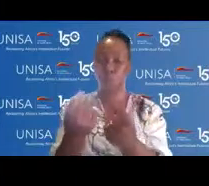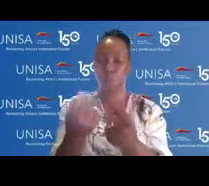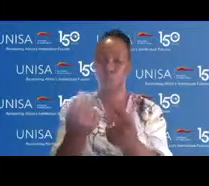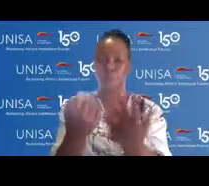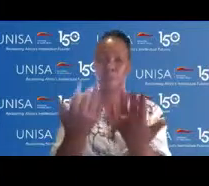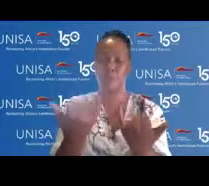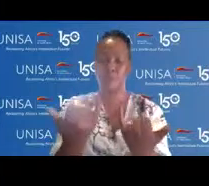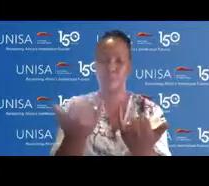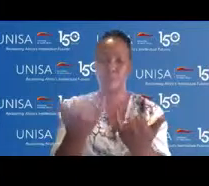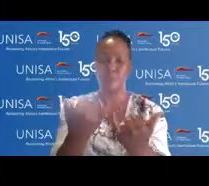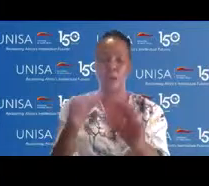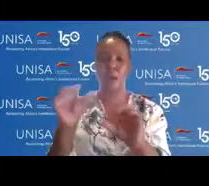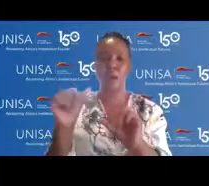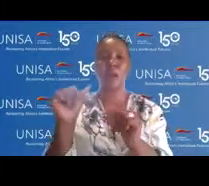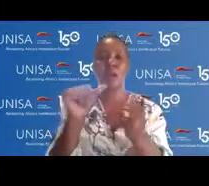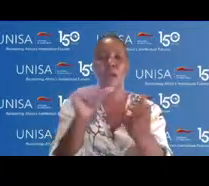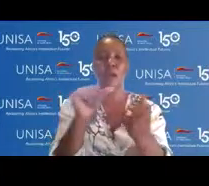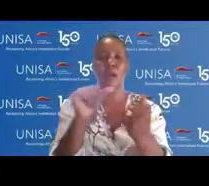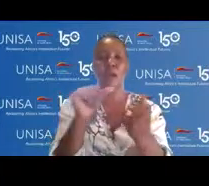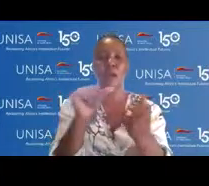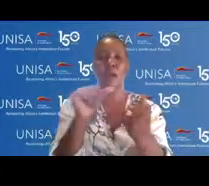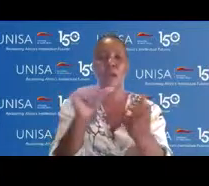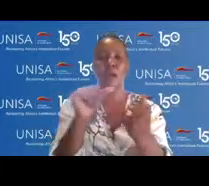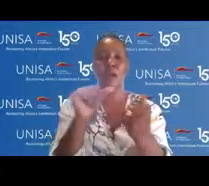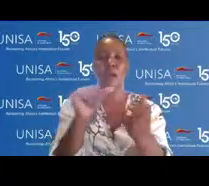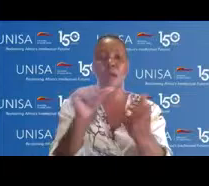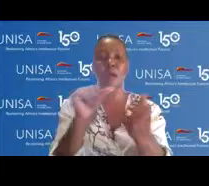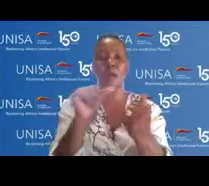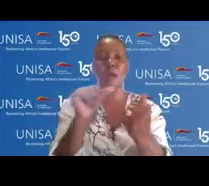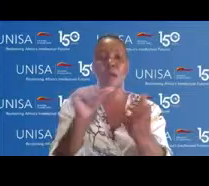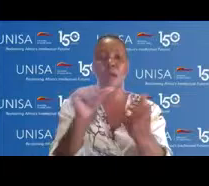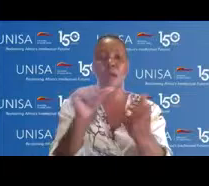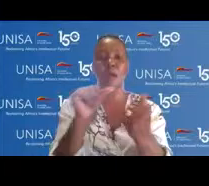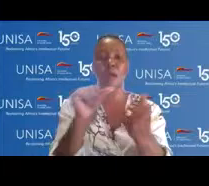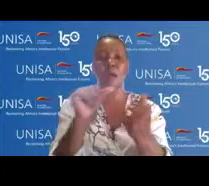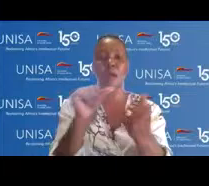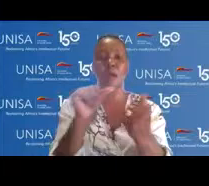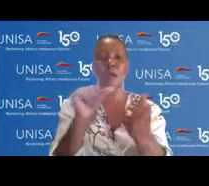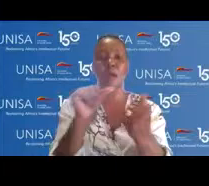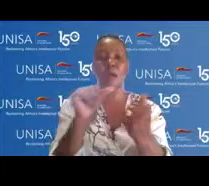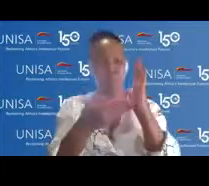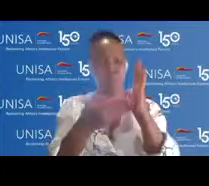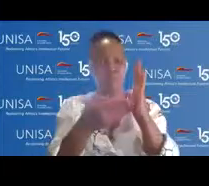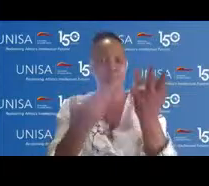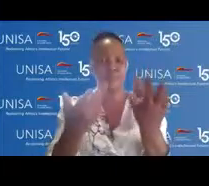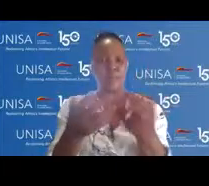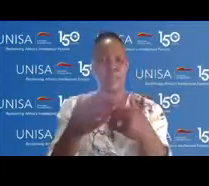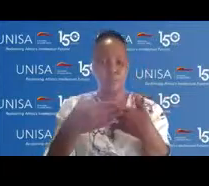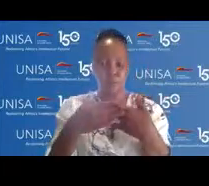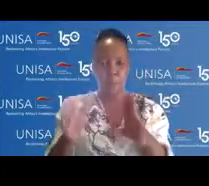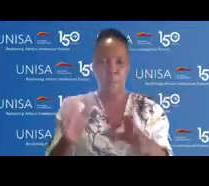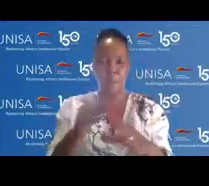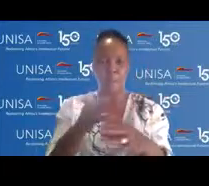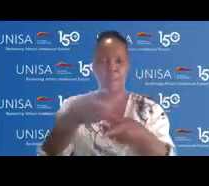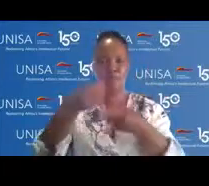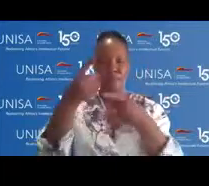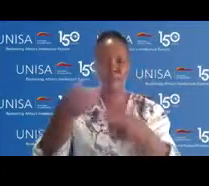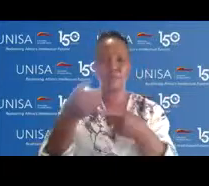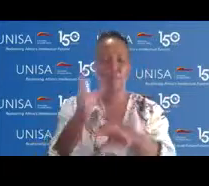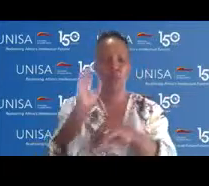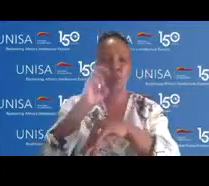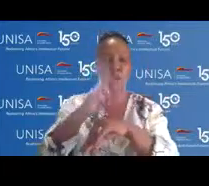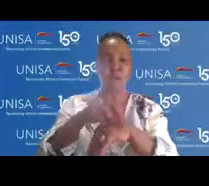to the one that we created, which is down here at the bottom, and then I'll open that document. That's the one that we need to